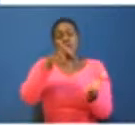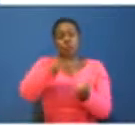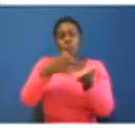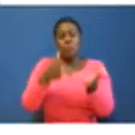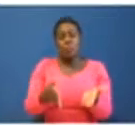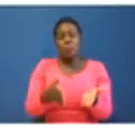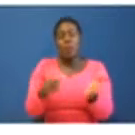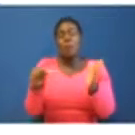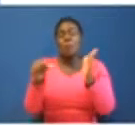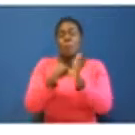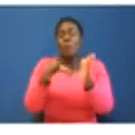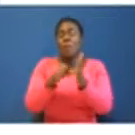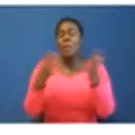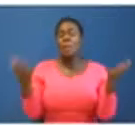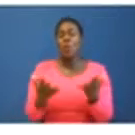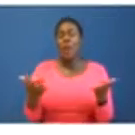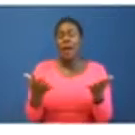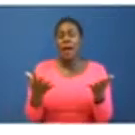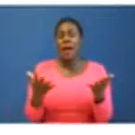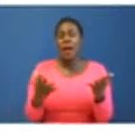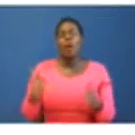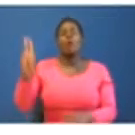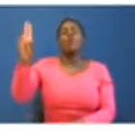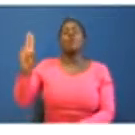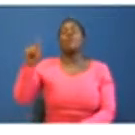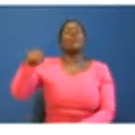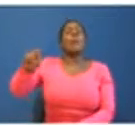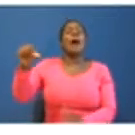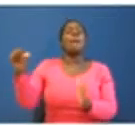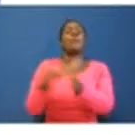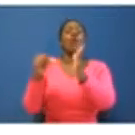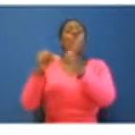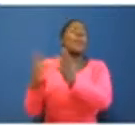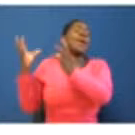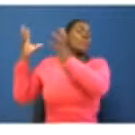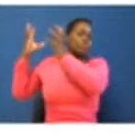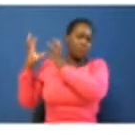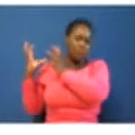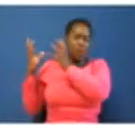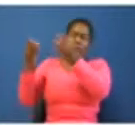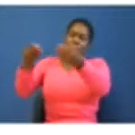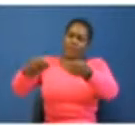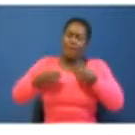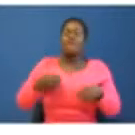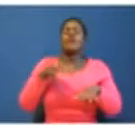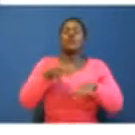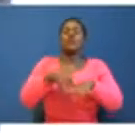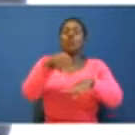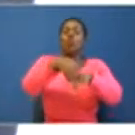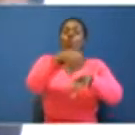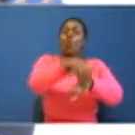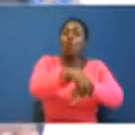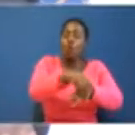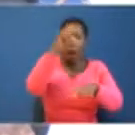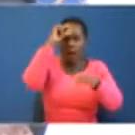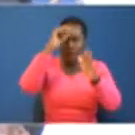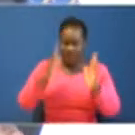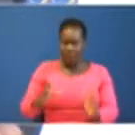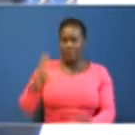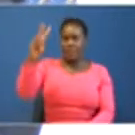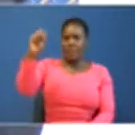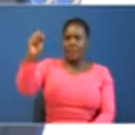the blame was going to shift to one uhuru guy kenyatta who gave us mike's uncle okay now